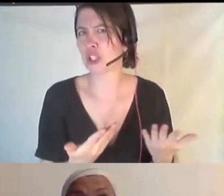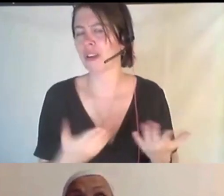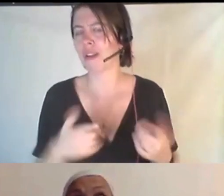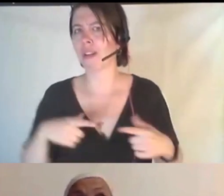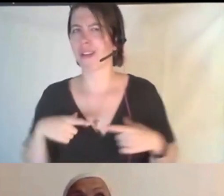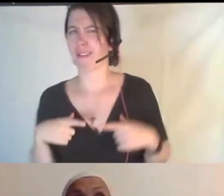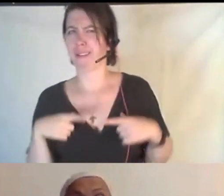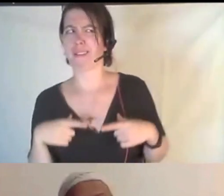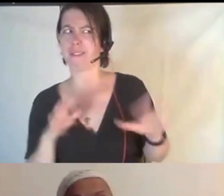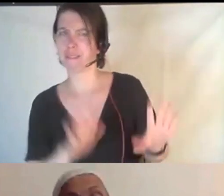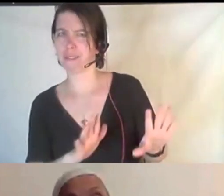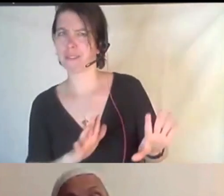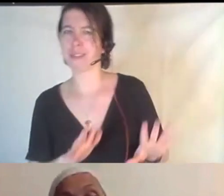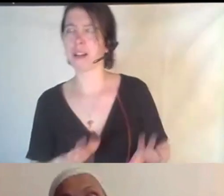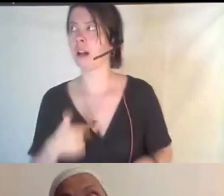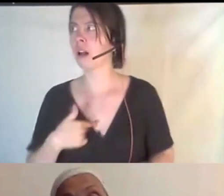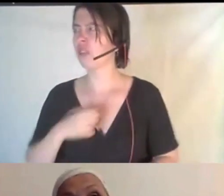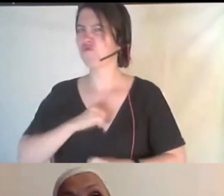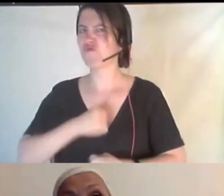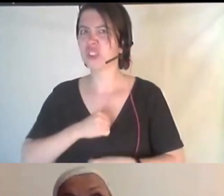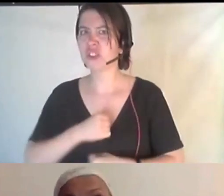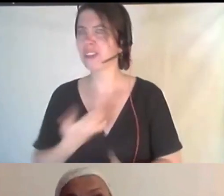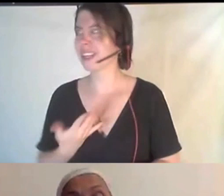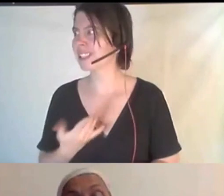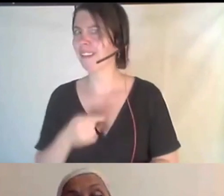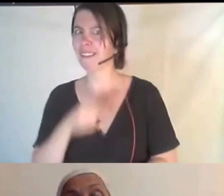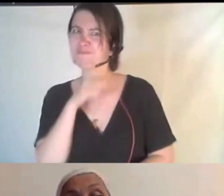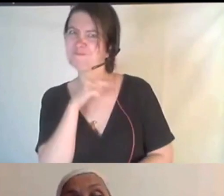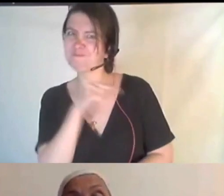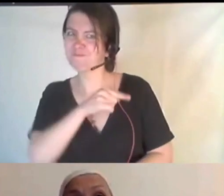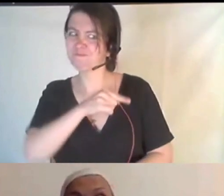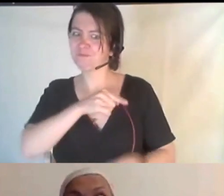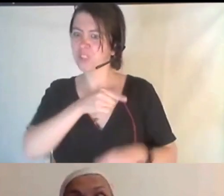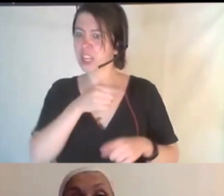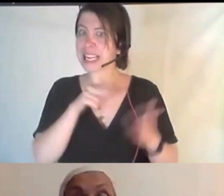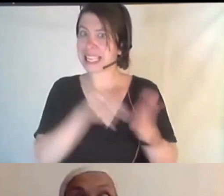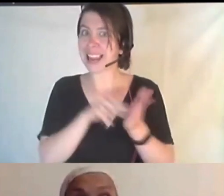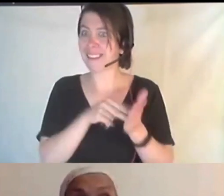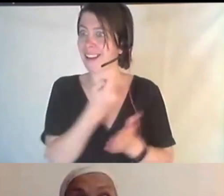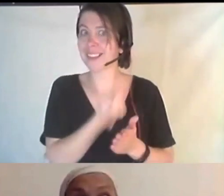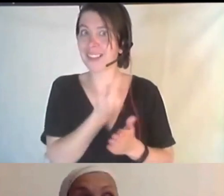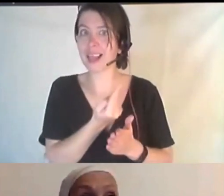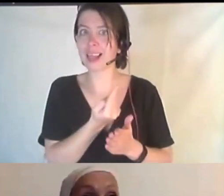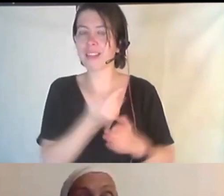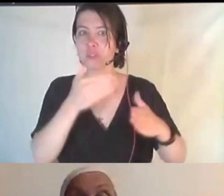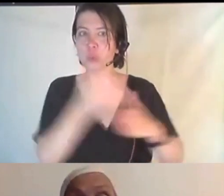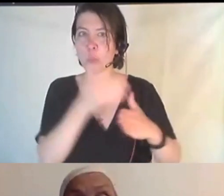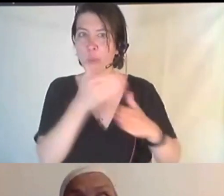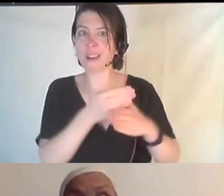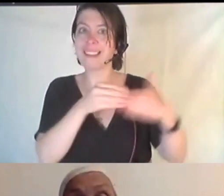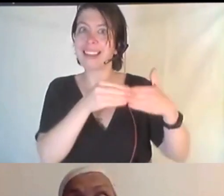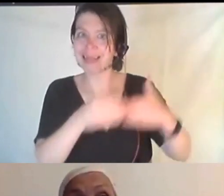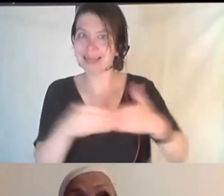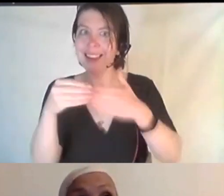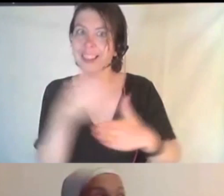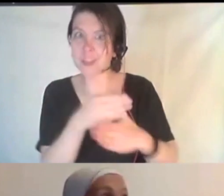because I am there responding to Nena's needs. She's driving the work forward. It's very clear that she is. Anybody who watches her